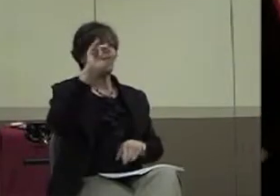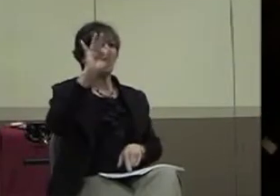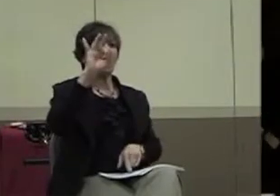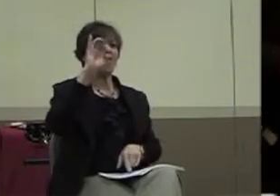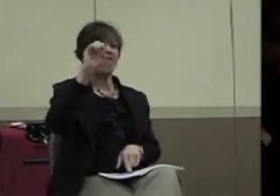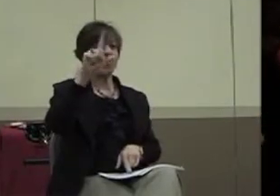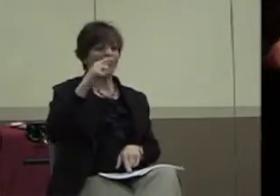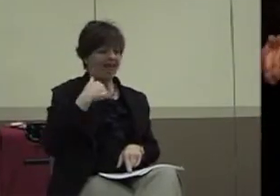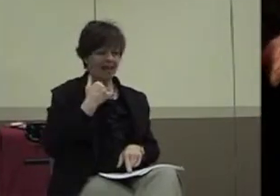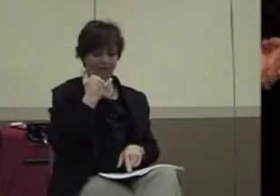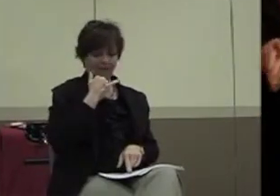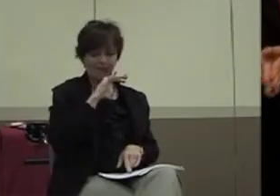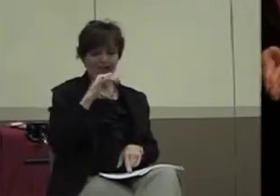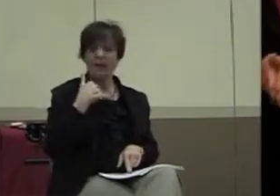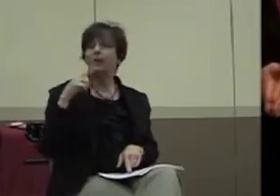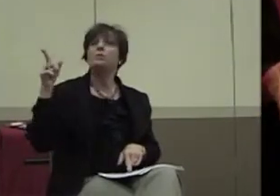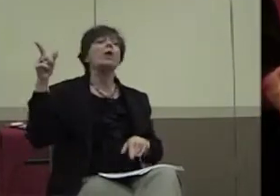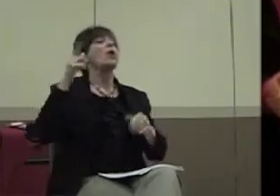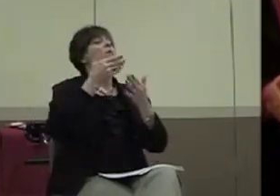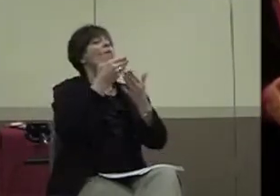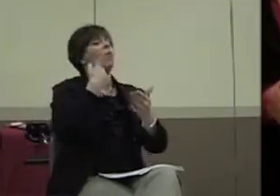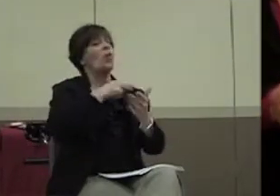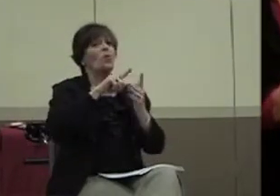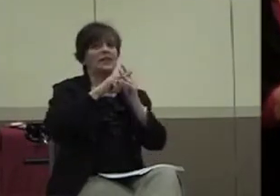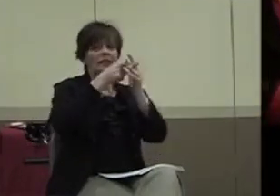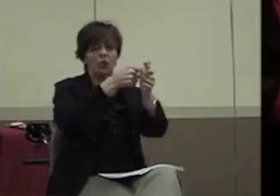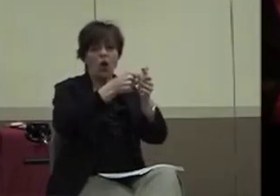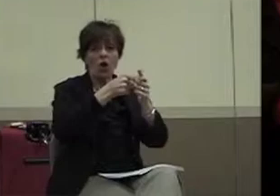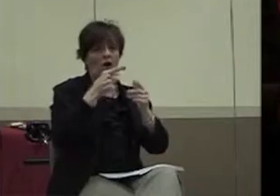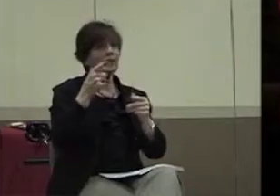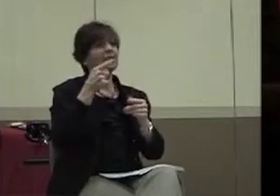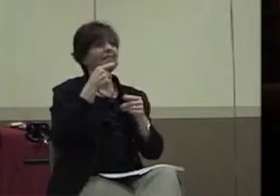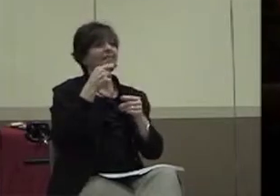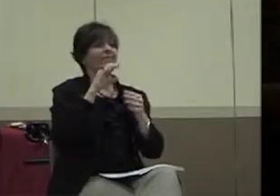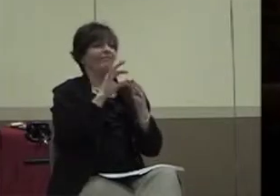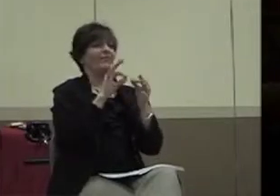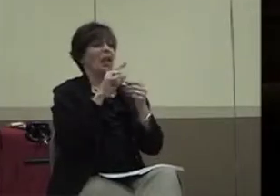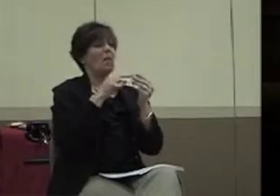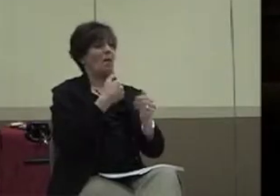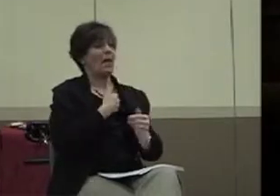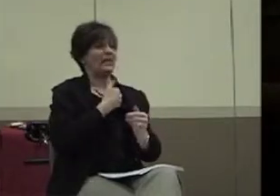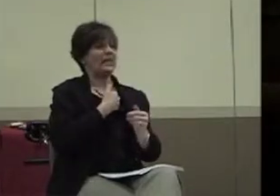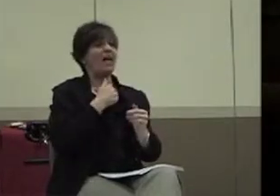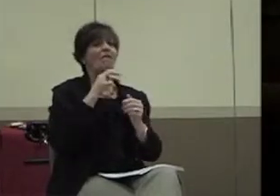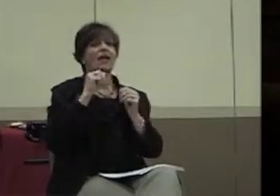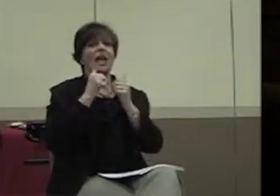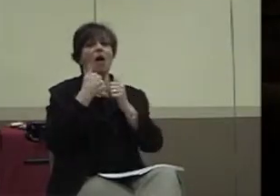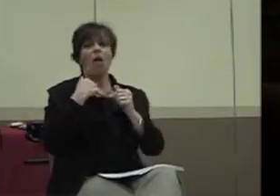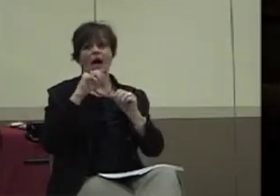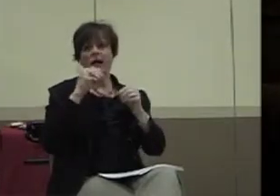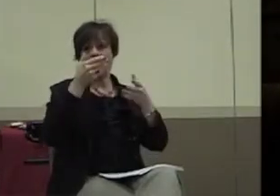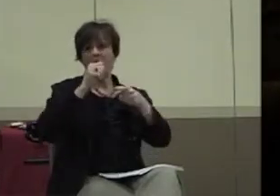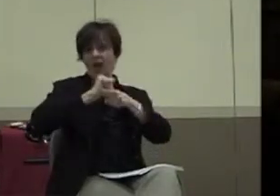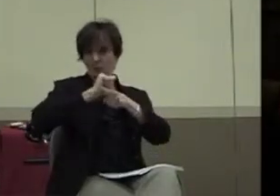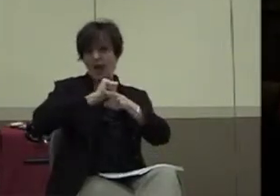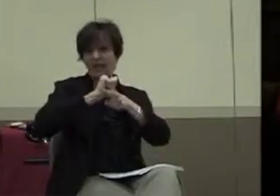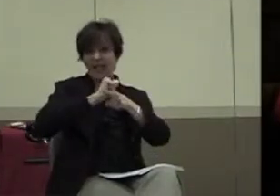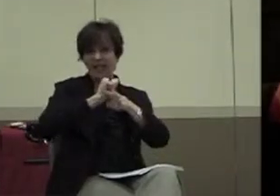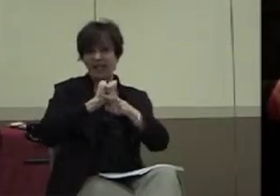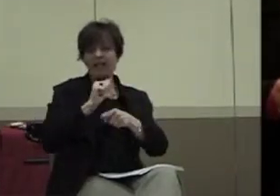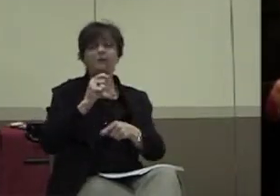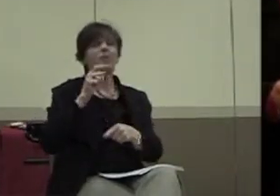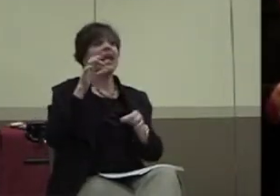Thanks. Before we get started and I tell you anything about myself, let me tell you a little bit about how I do trainings.